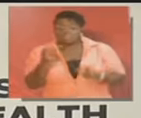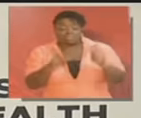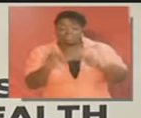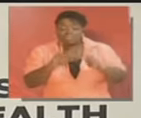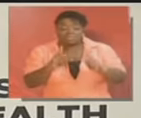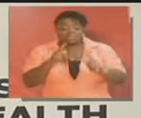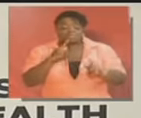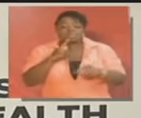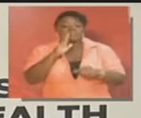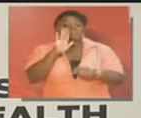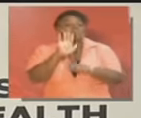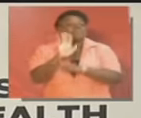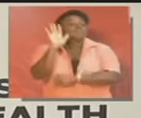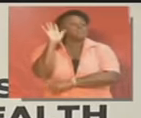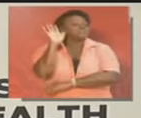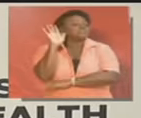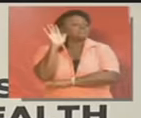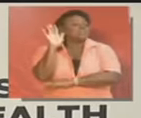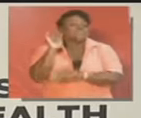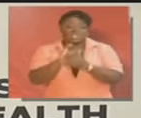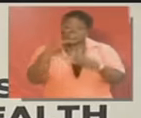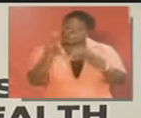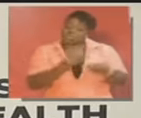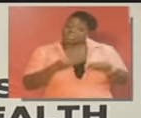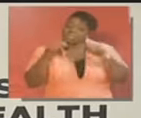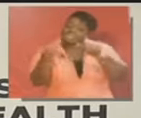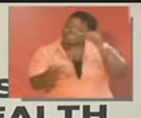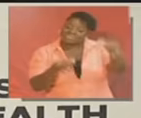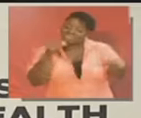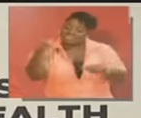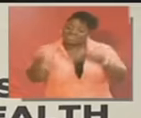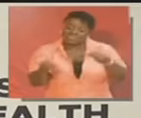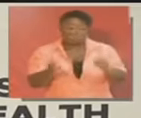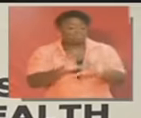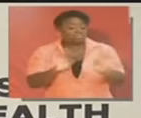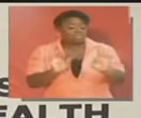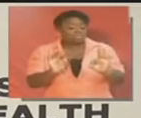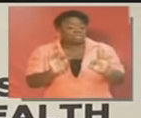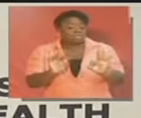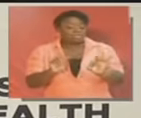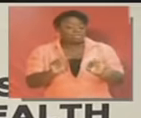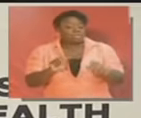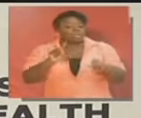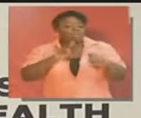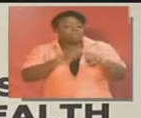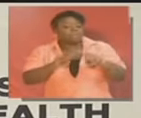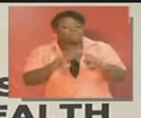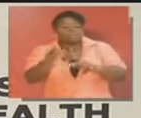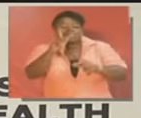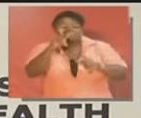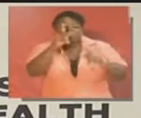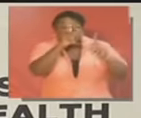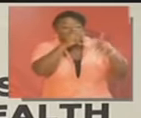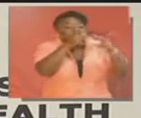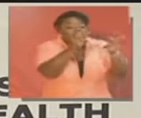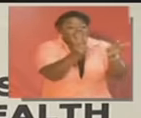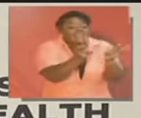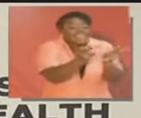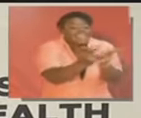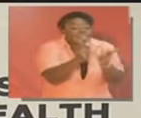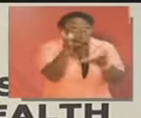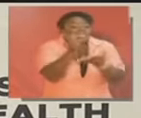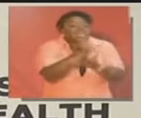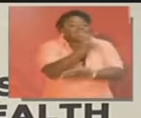were several discussions with multiple places, but the confirmed batches, the batches that had been spoken about